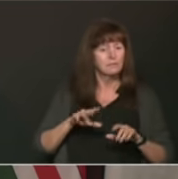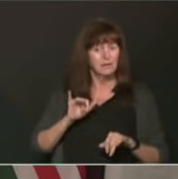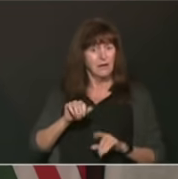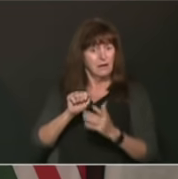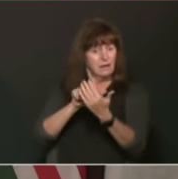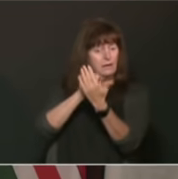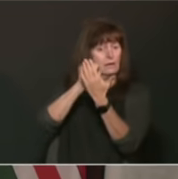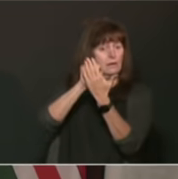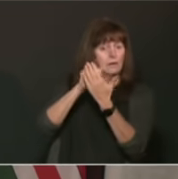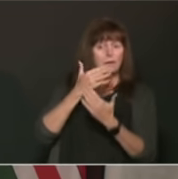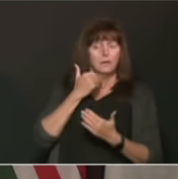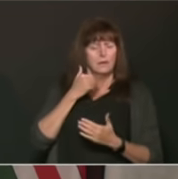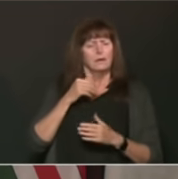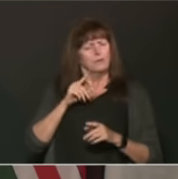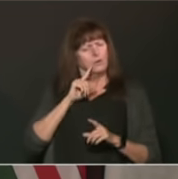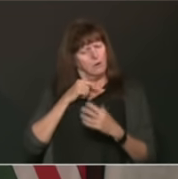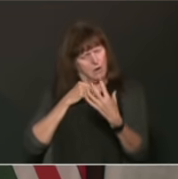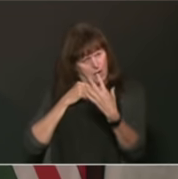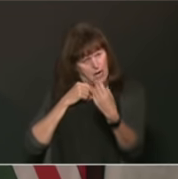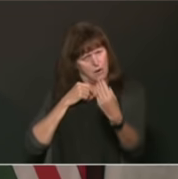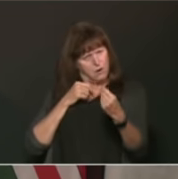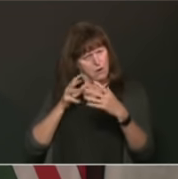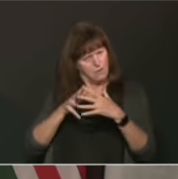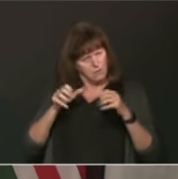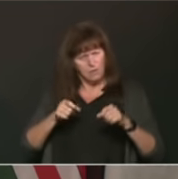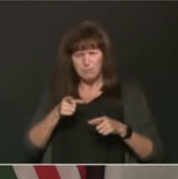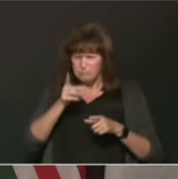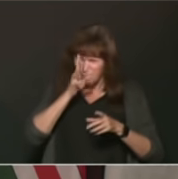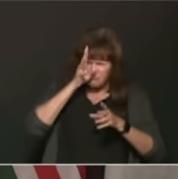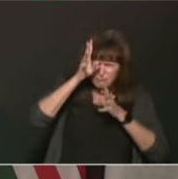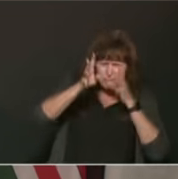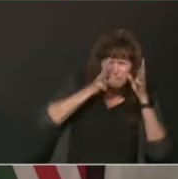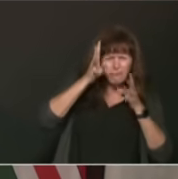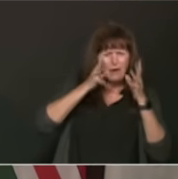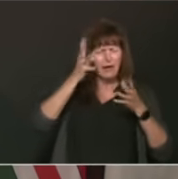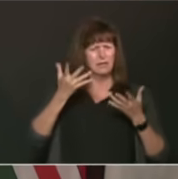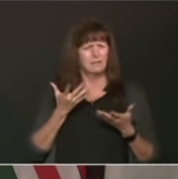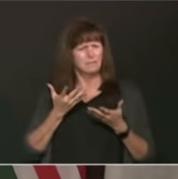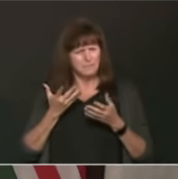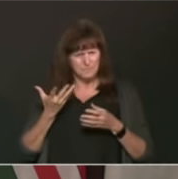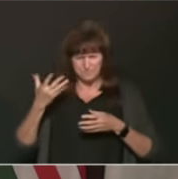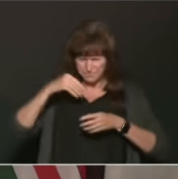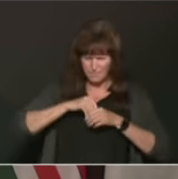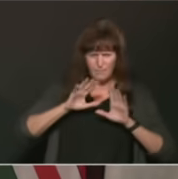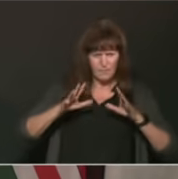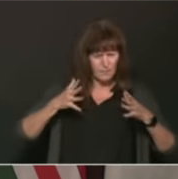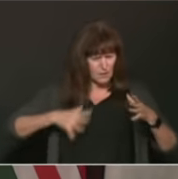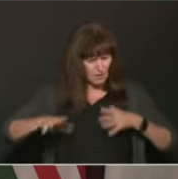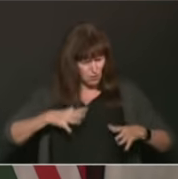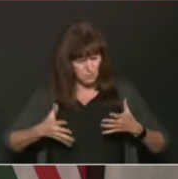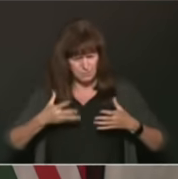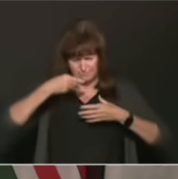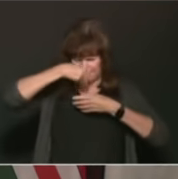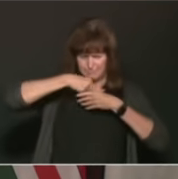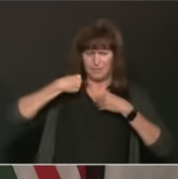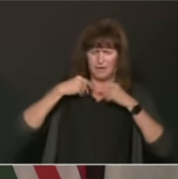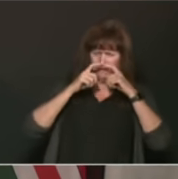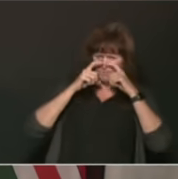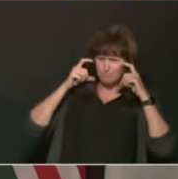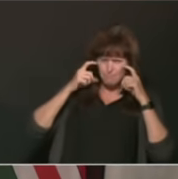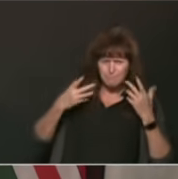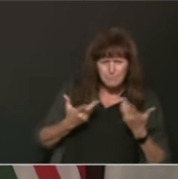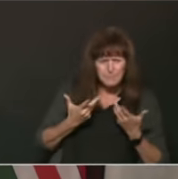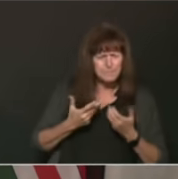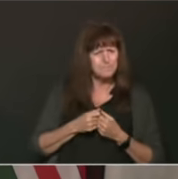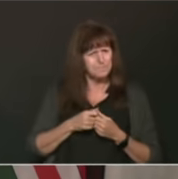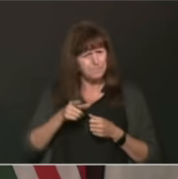Be creative. Fashion a face covering into your Halloween costume design. But remember, a costume mask is no